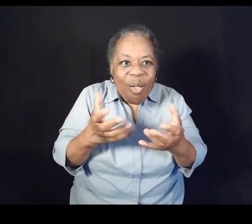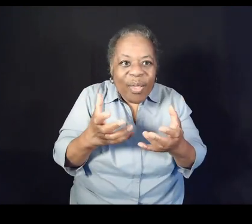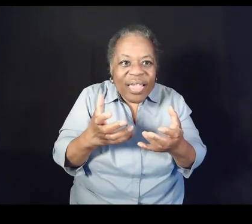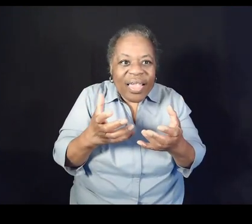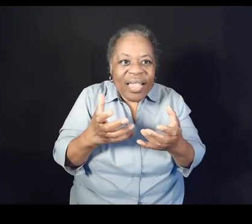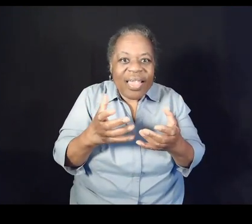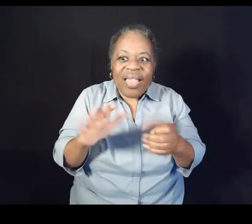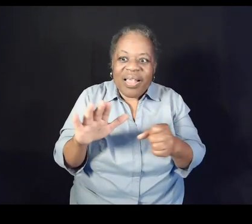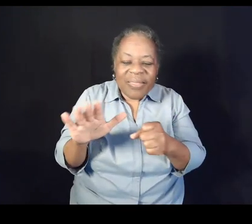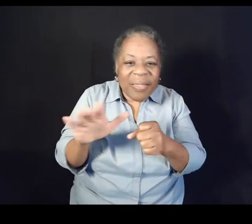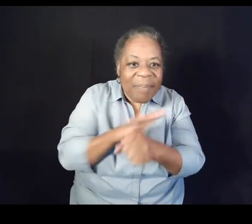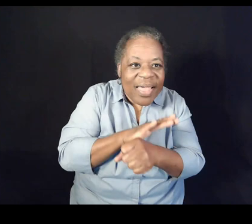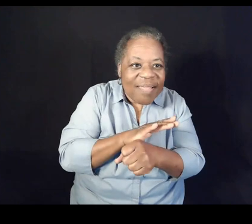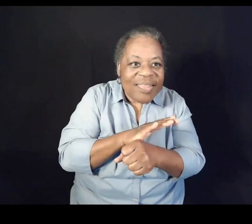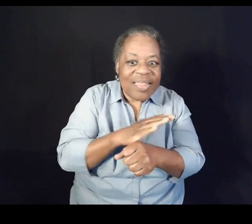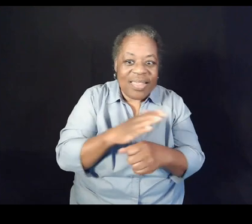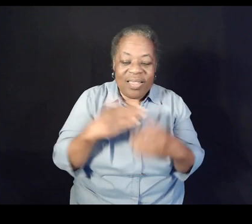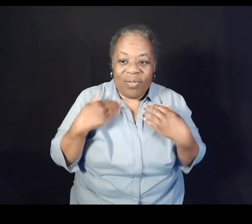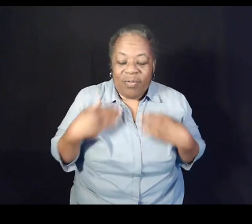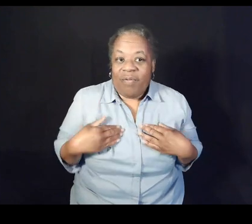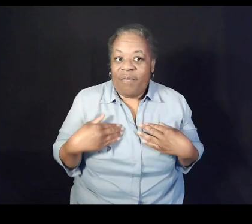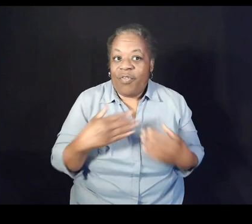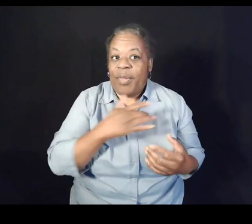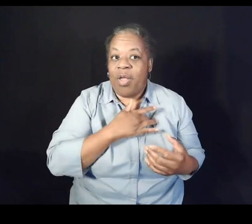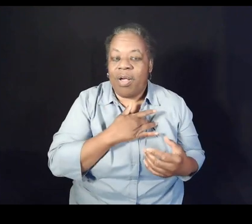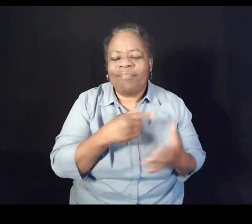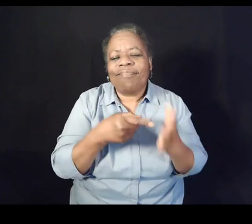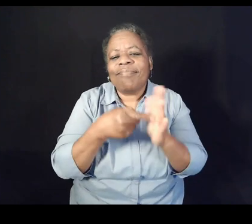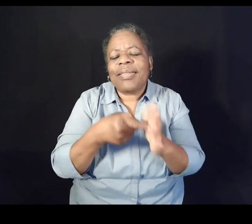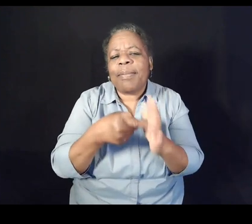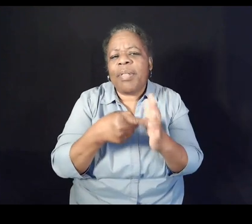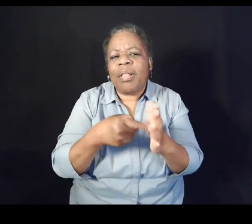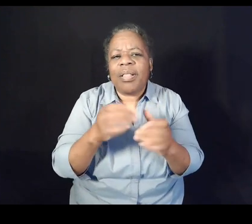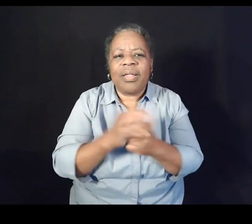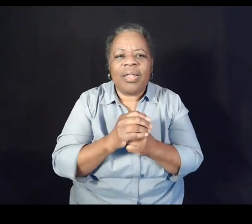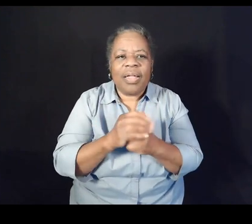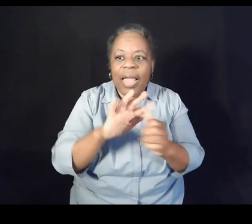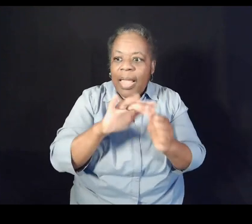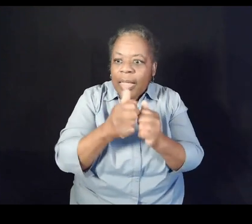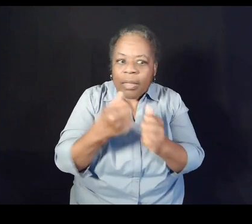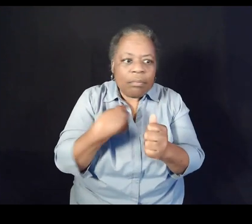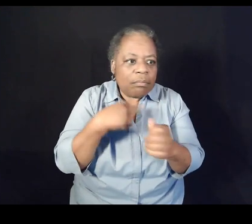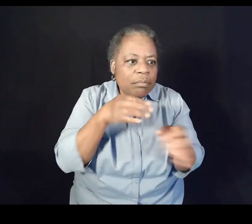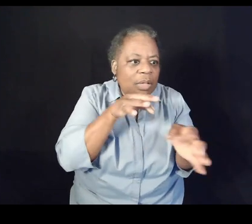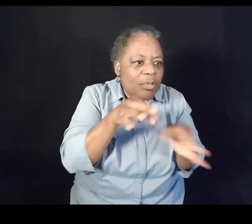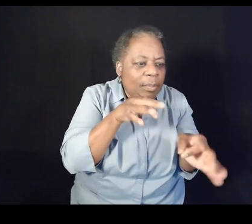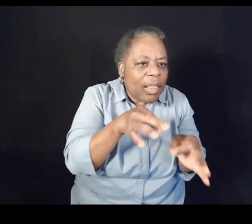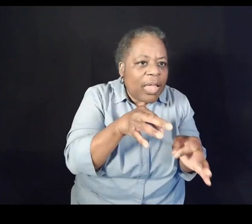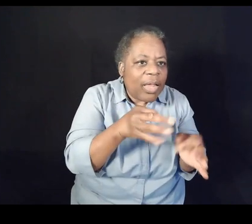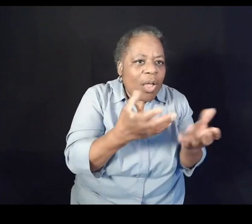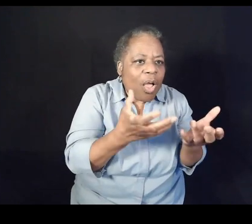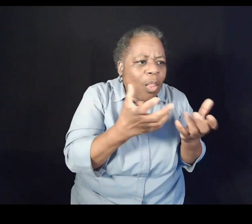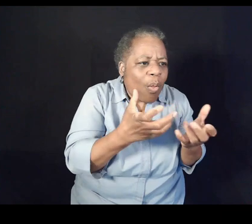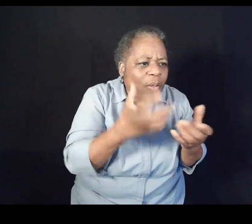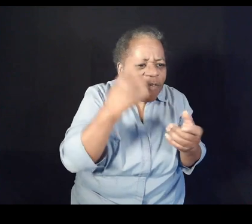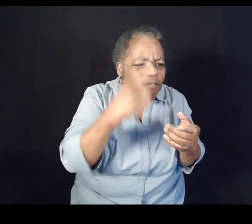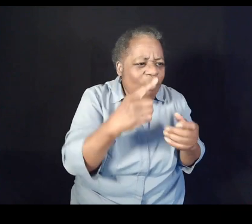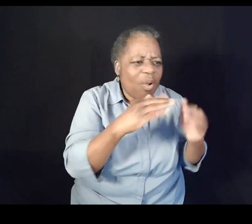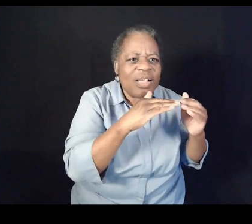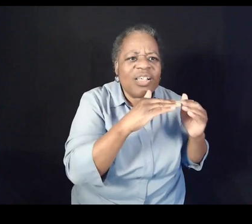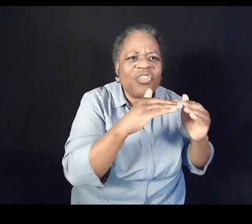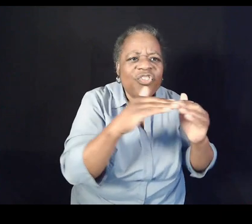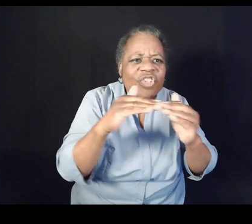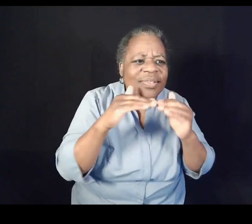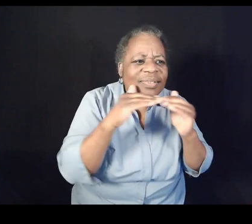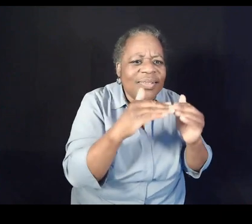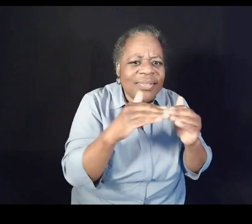human heart. For instance, how do we explain our longing for justice and morality?